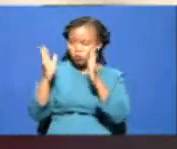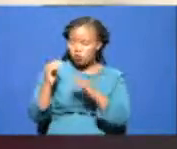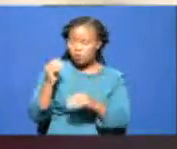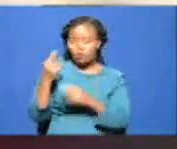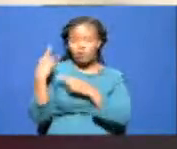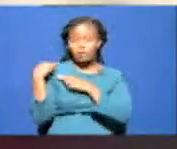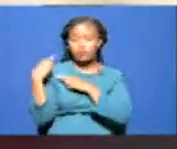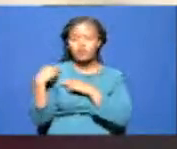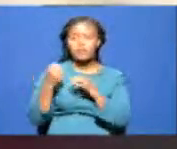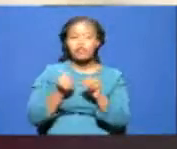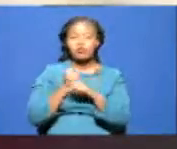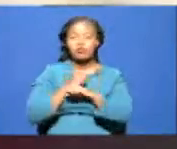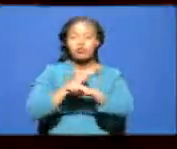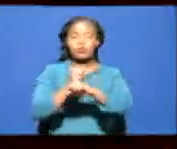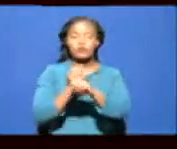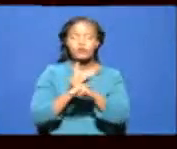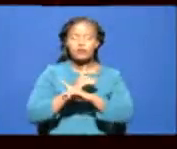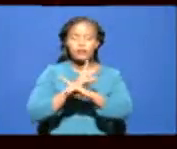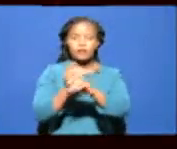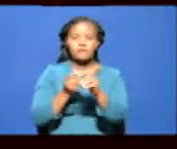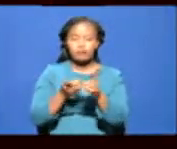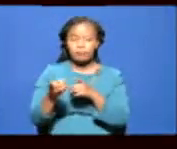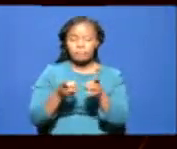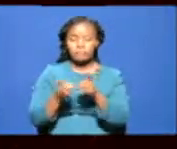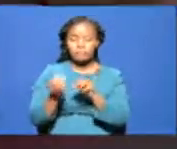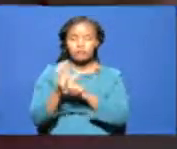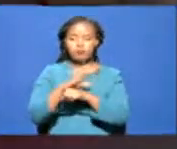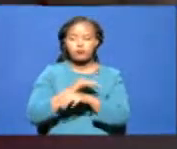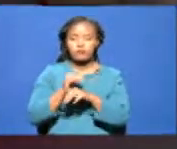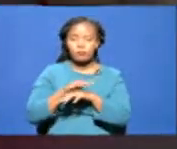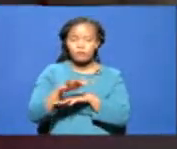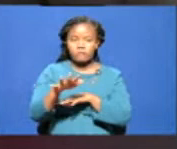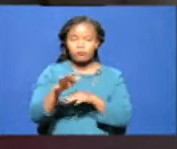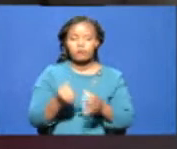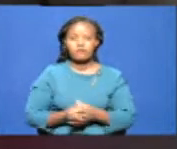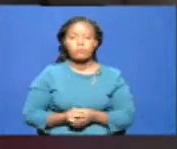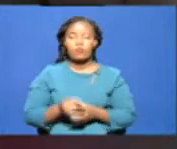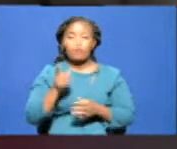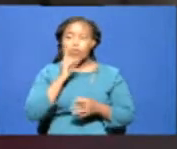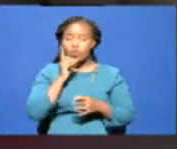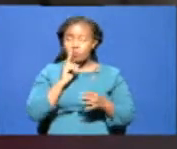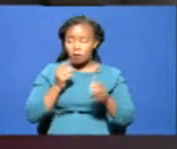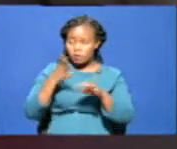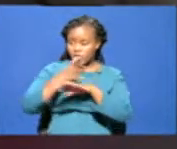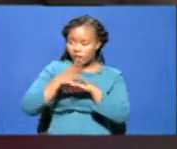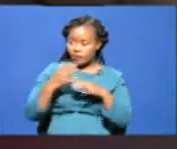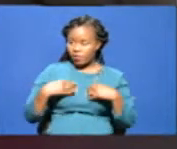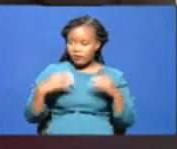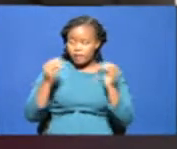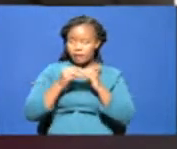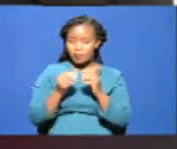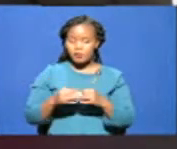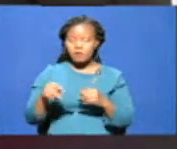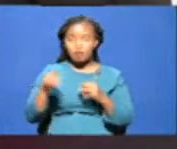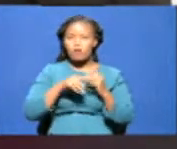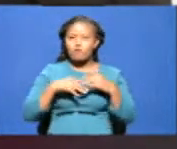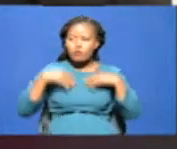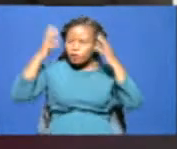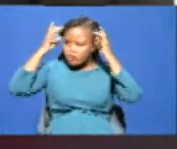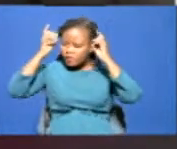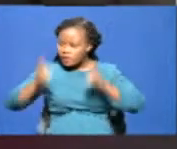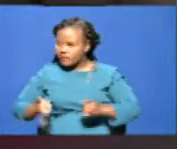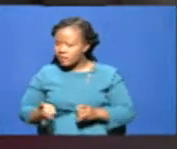COVID-19 containment measures. Tomorrow, after our NERC meeting, there'll be determination when it comes